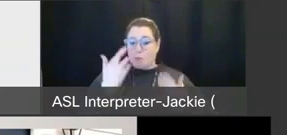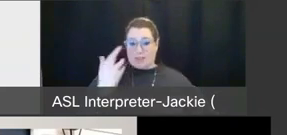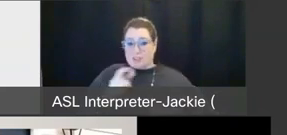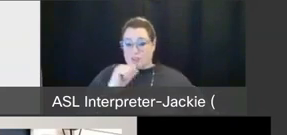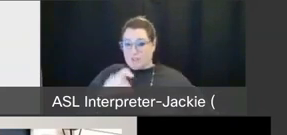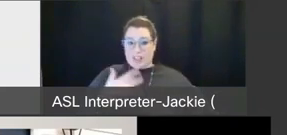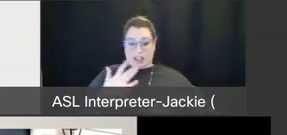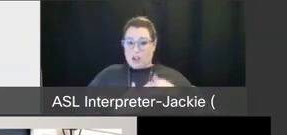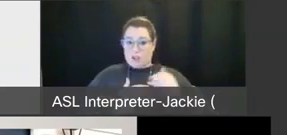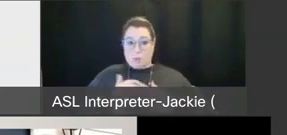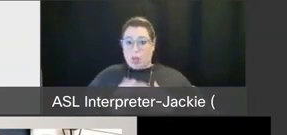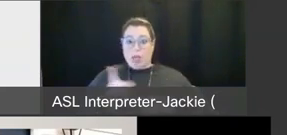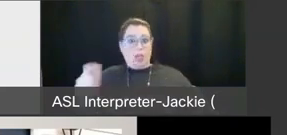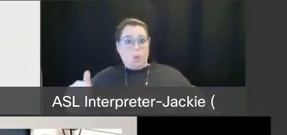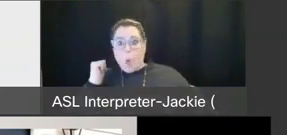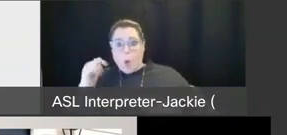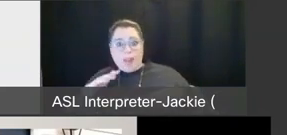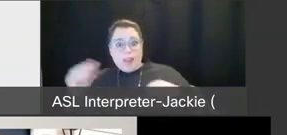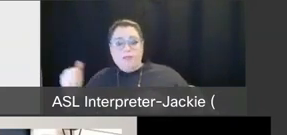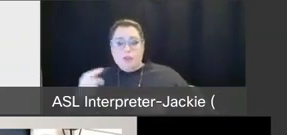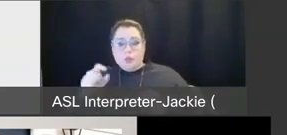leave, nothing stops you from calling 911.